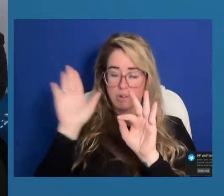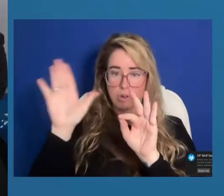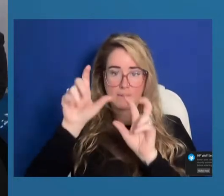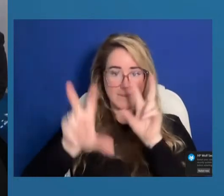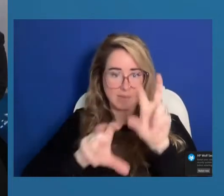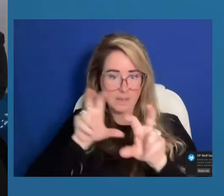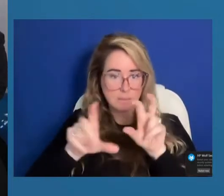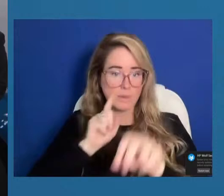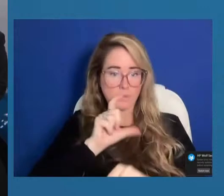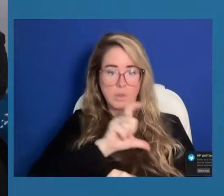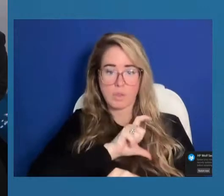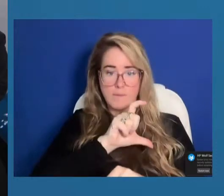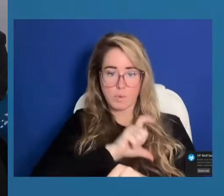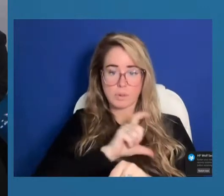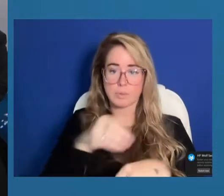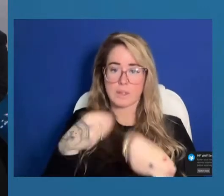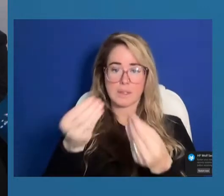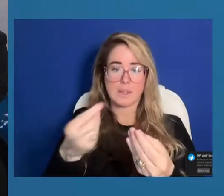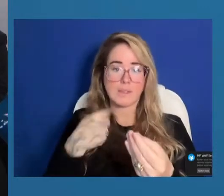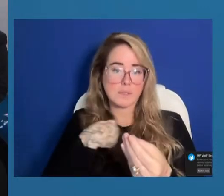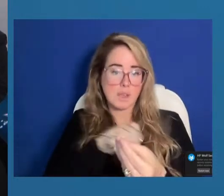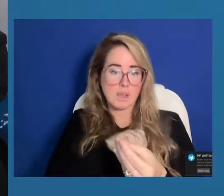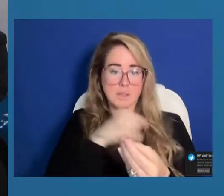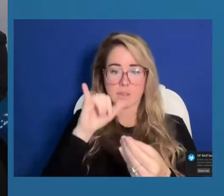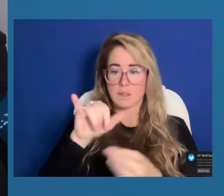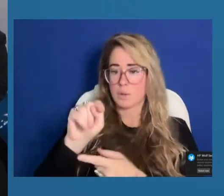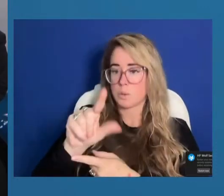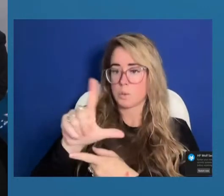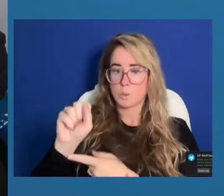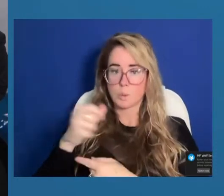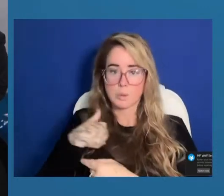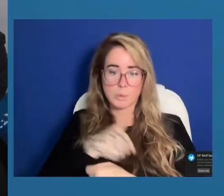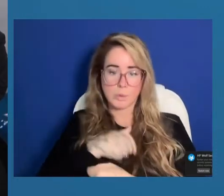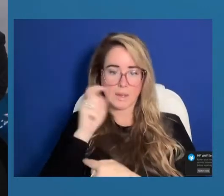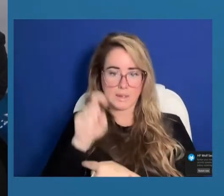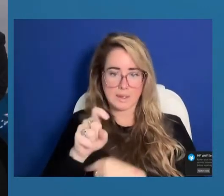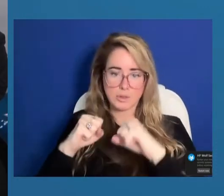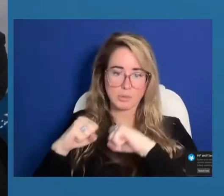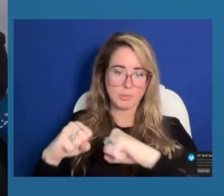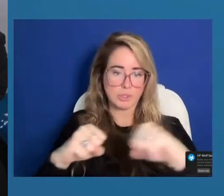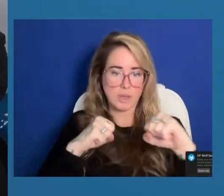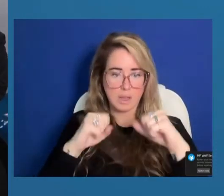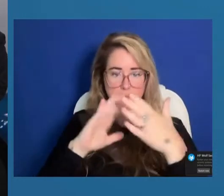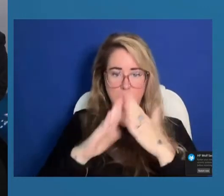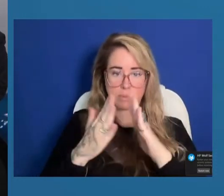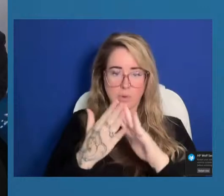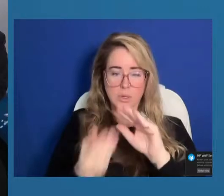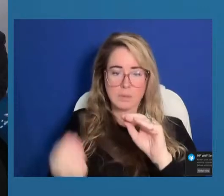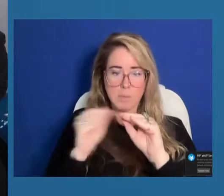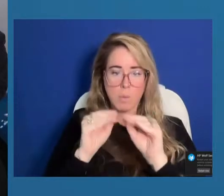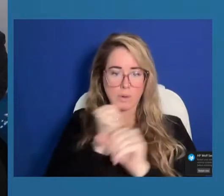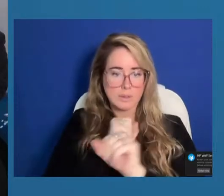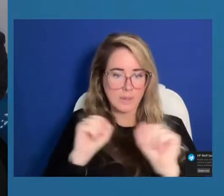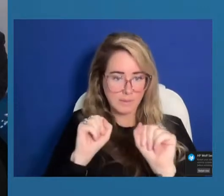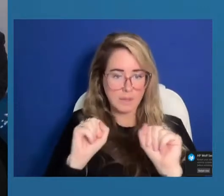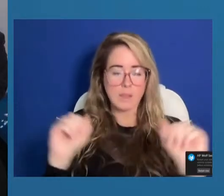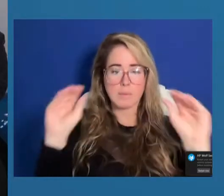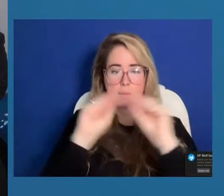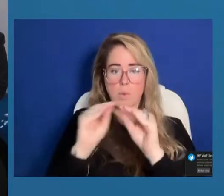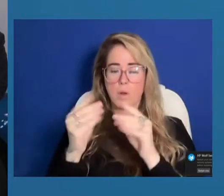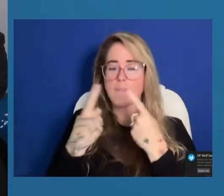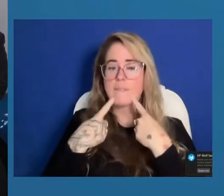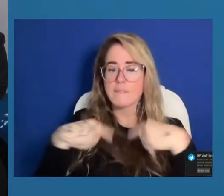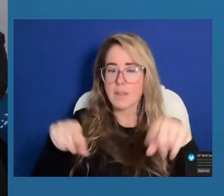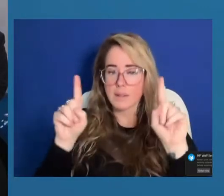enforcement gives us the tools we need to protect our communities more safely, more effectively,